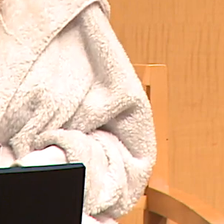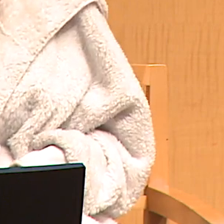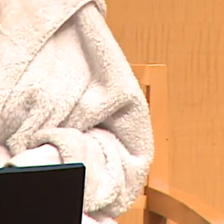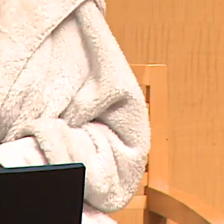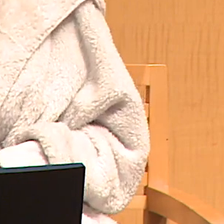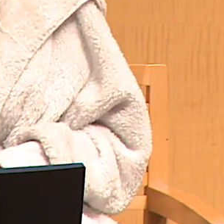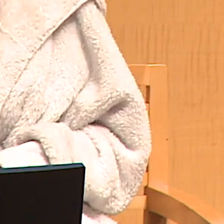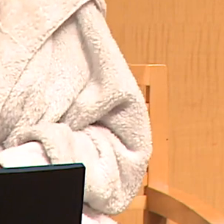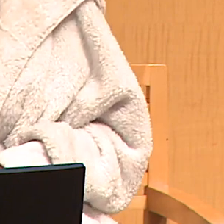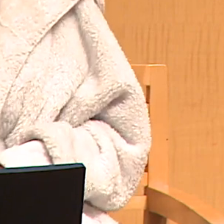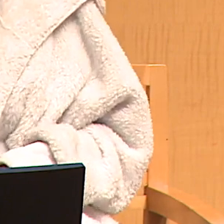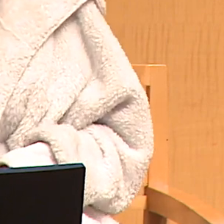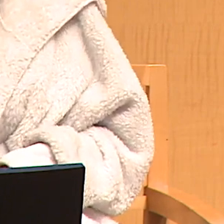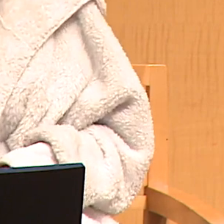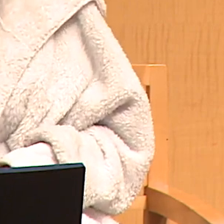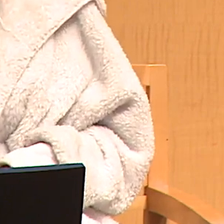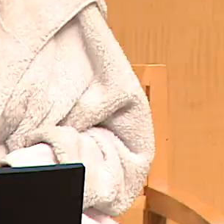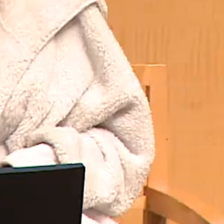get